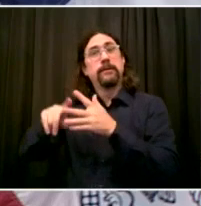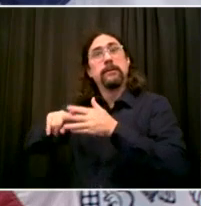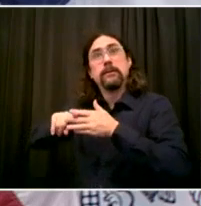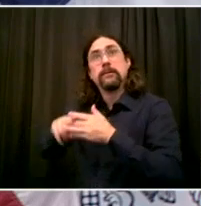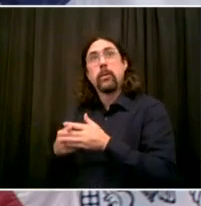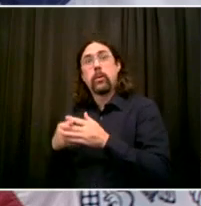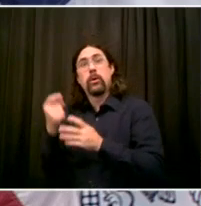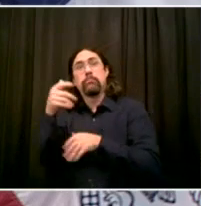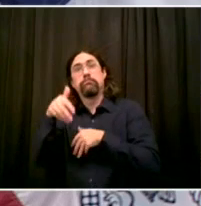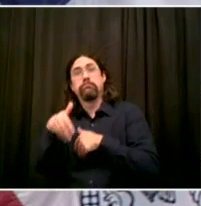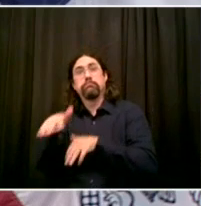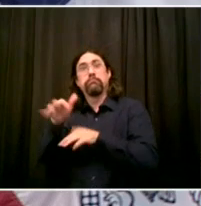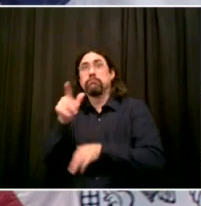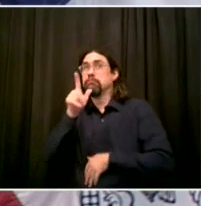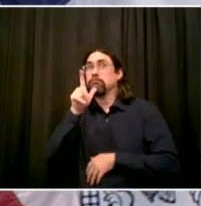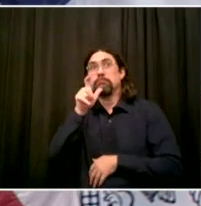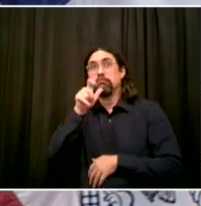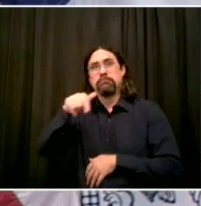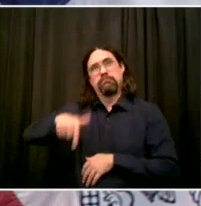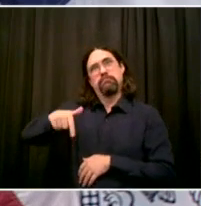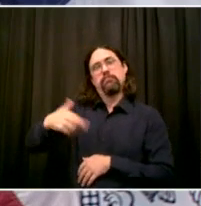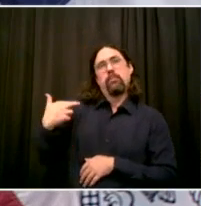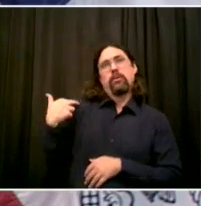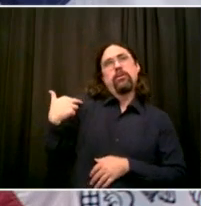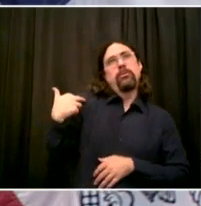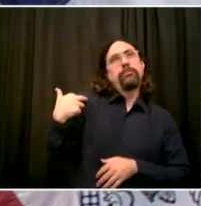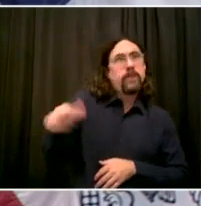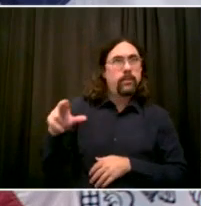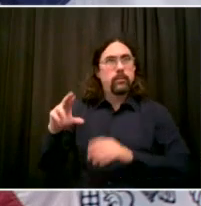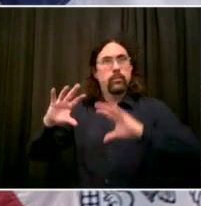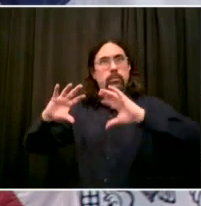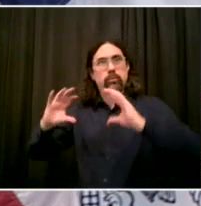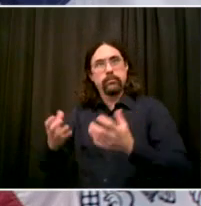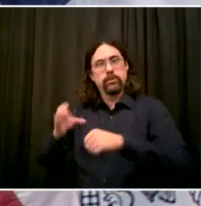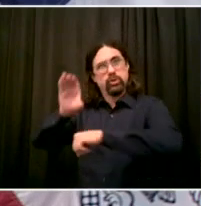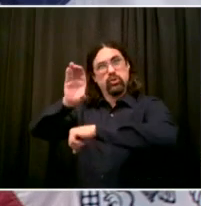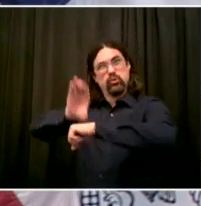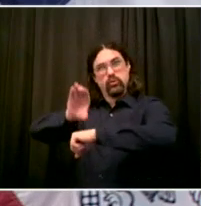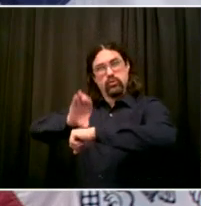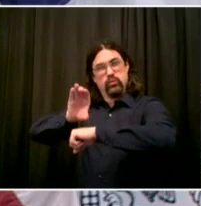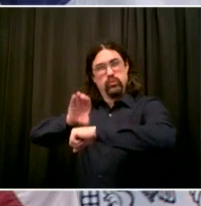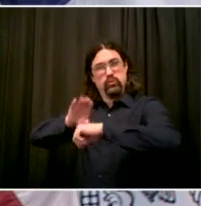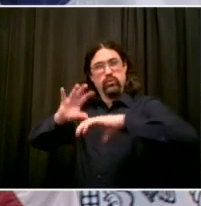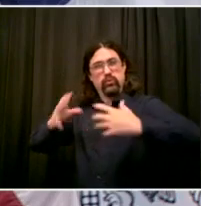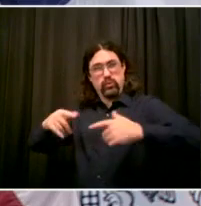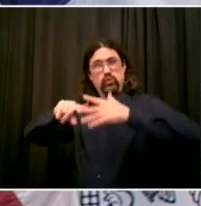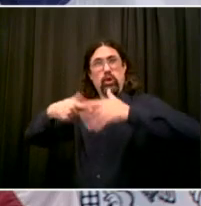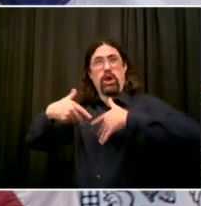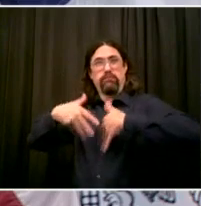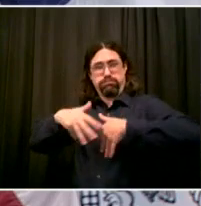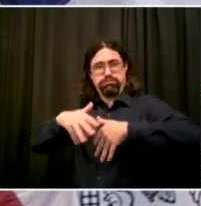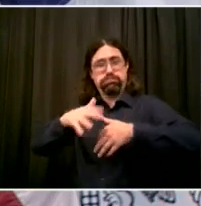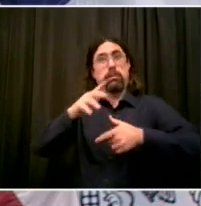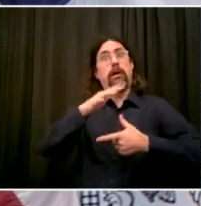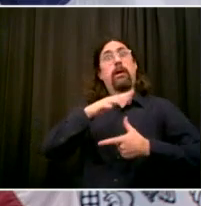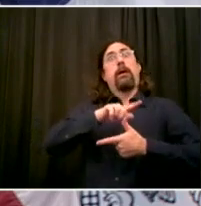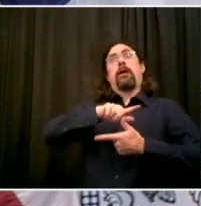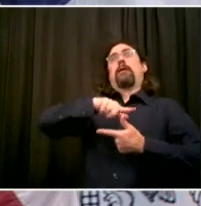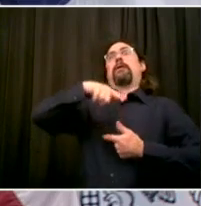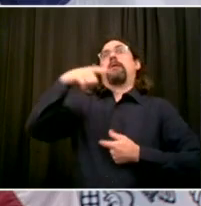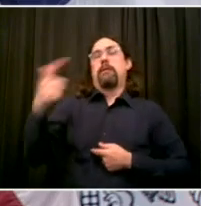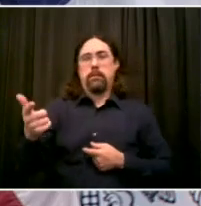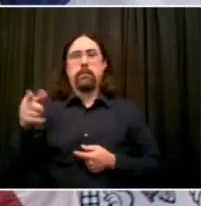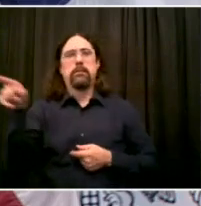your history, particularly with the SBA? Look, I don't know everything about